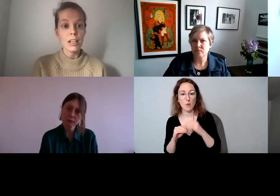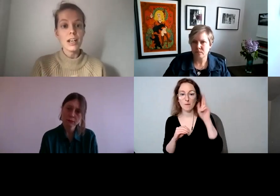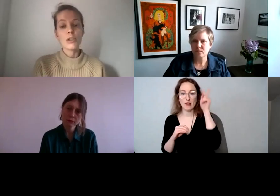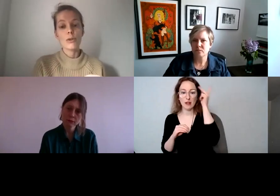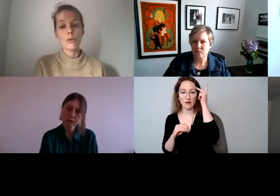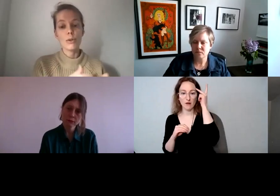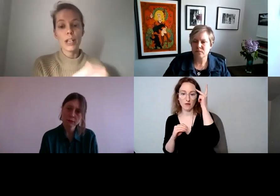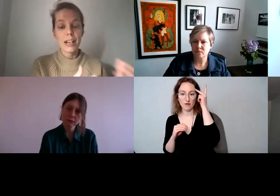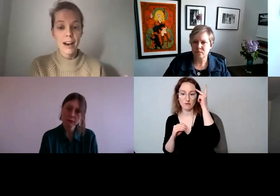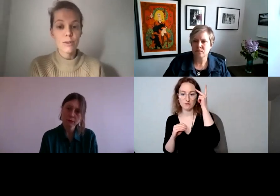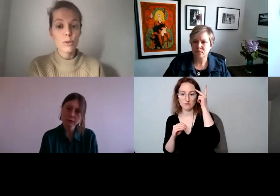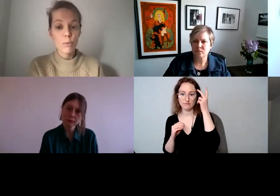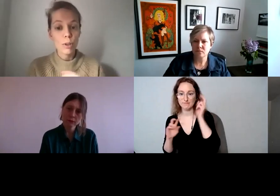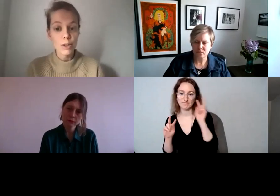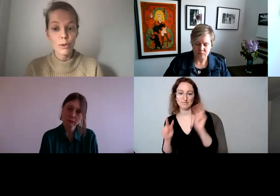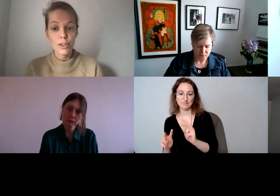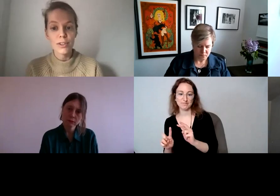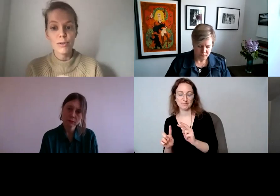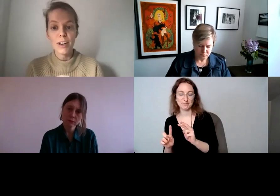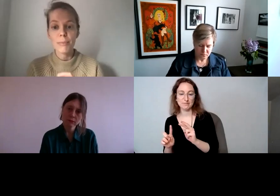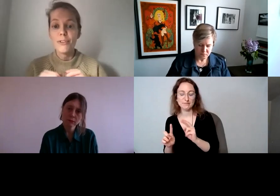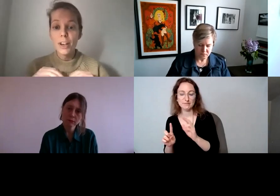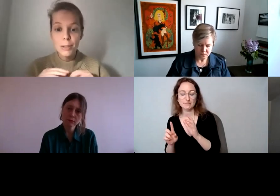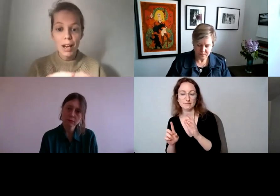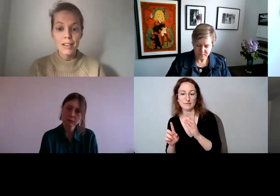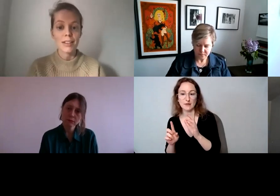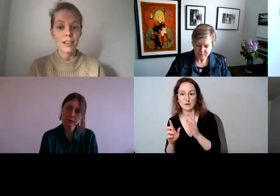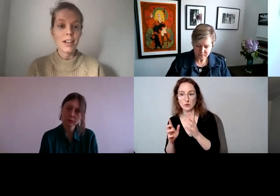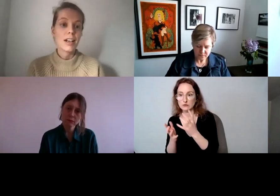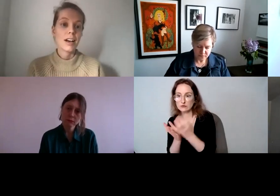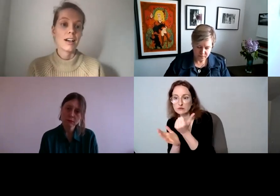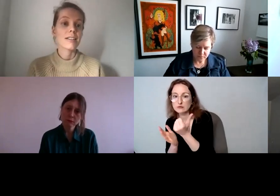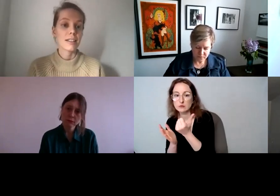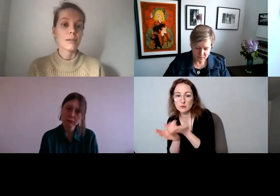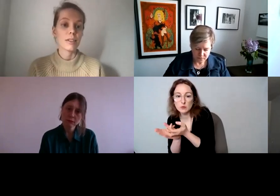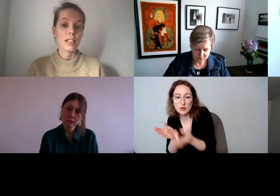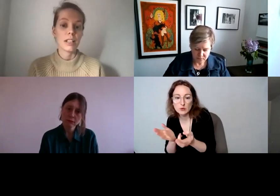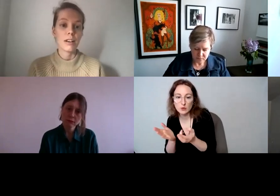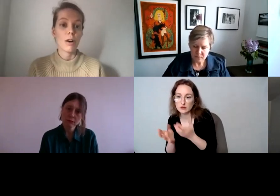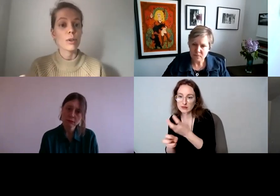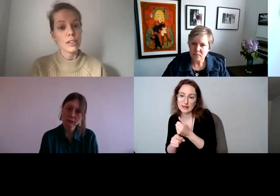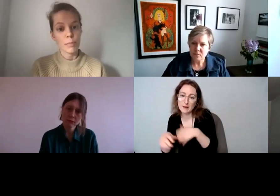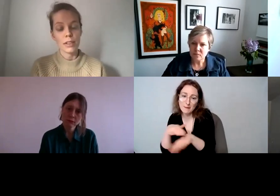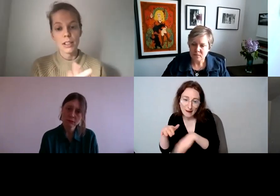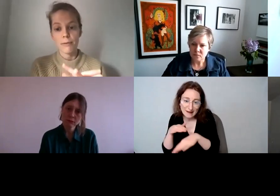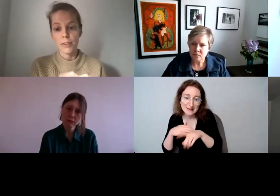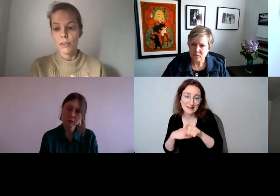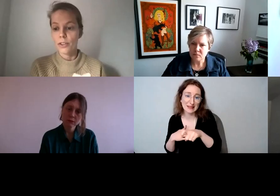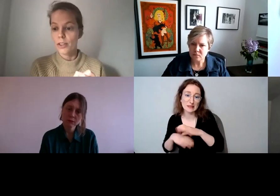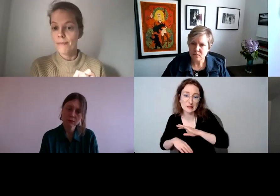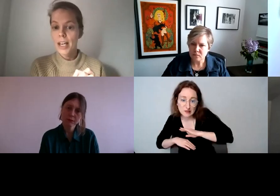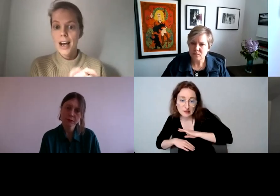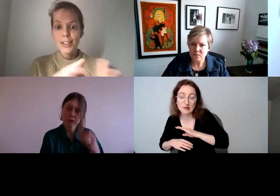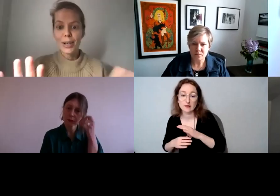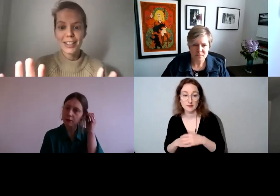inclusivni to gain access to more resources to develop very basic accessibility or disability